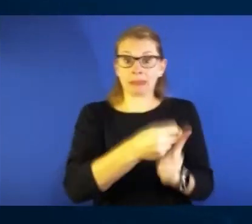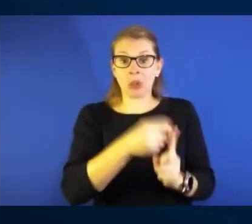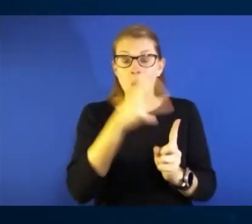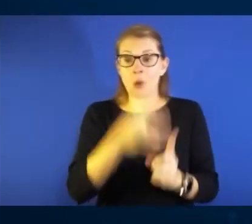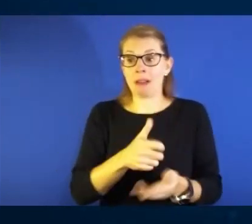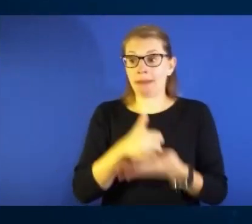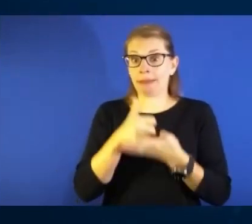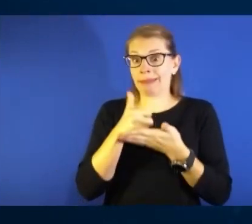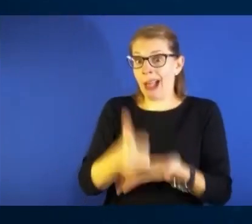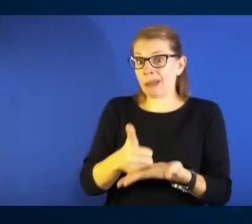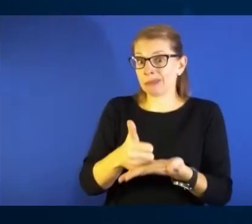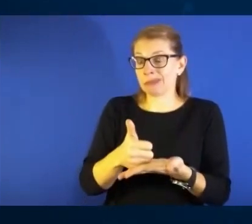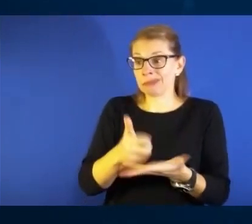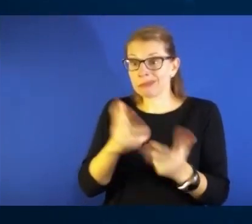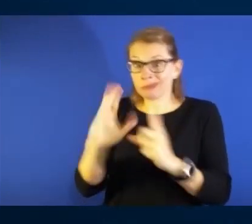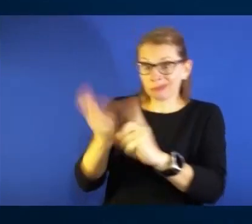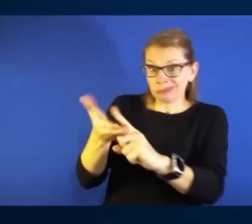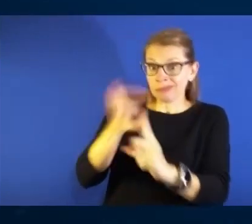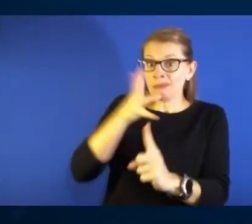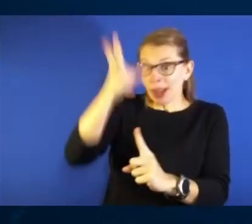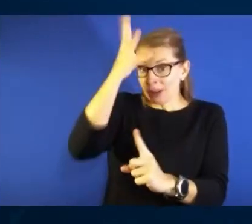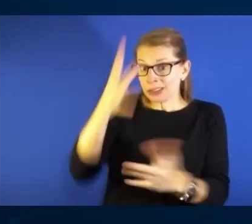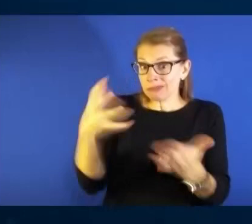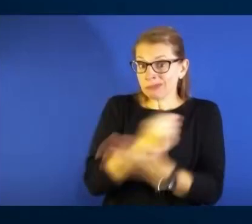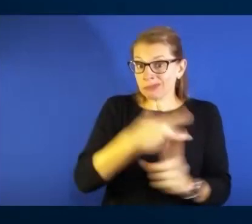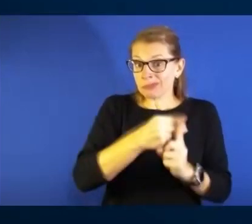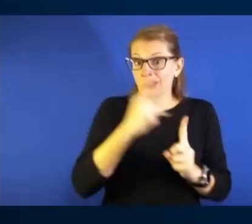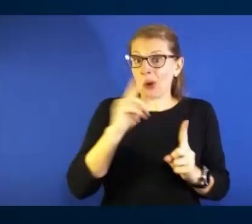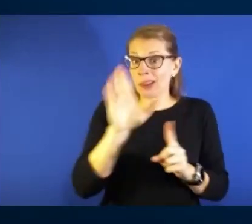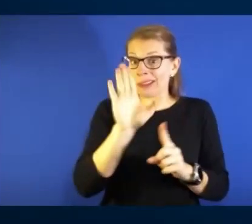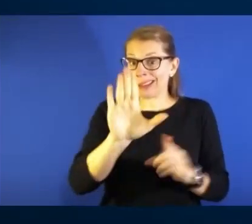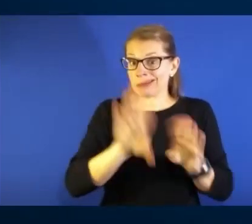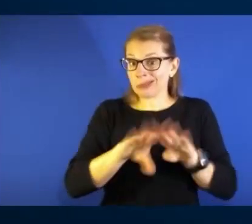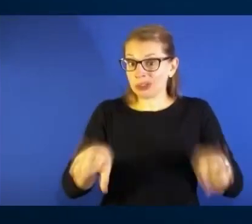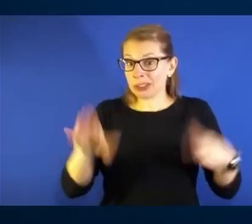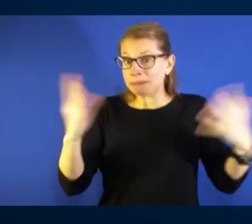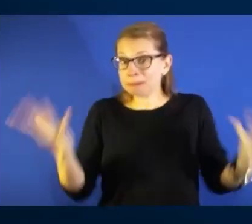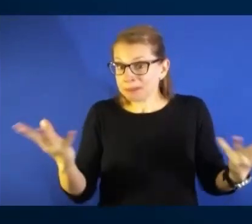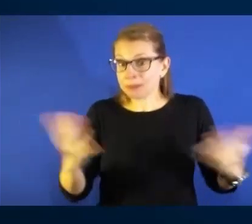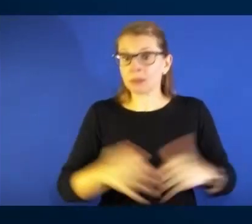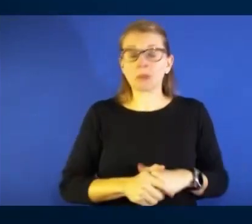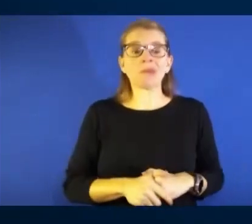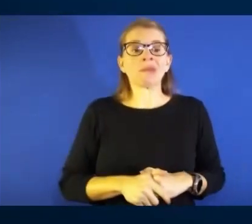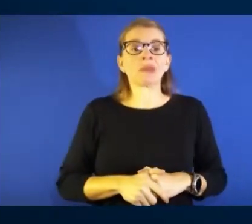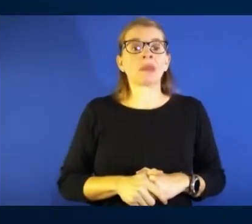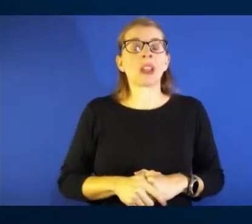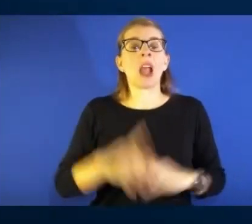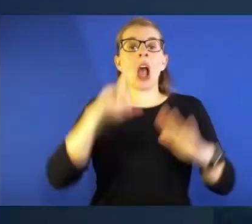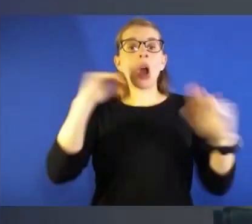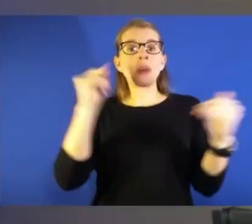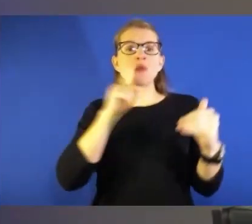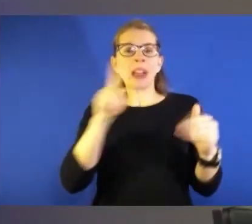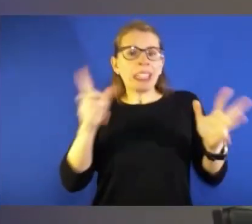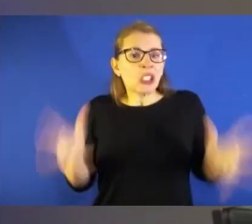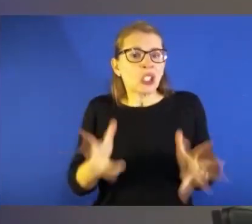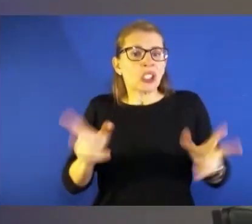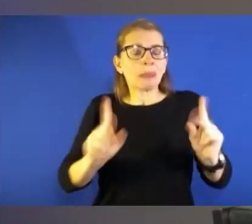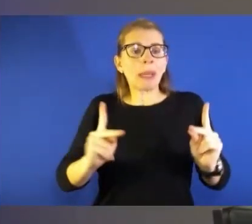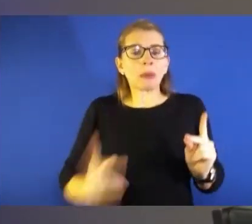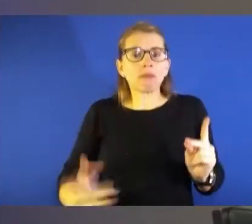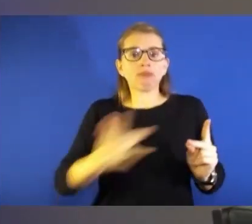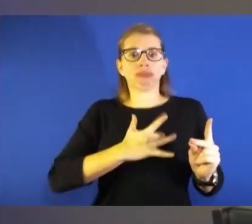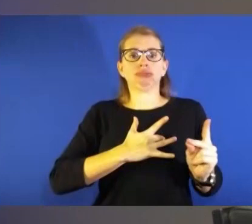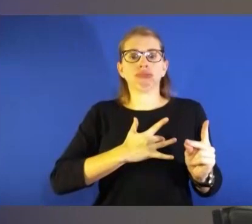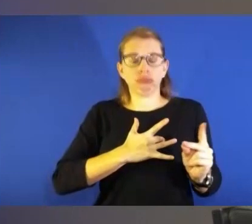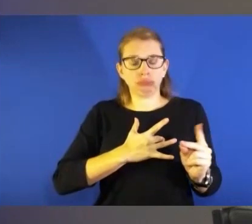willingness for parents to do so? I hope that it really encourages folks and that it impacts them to get